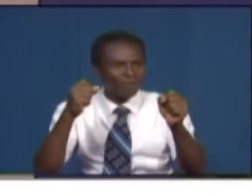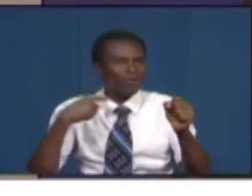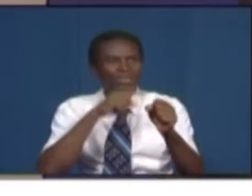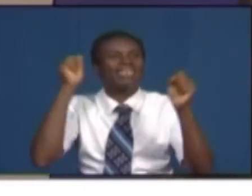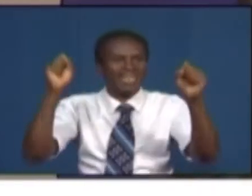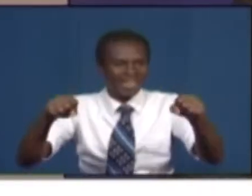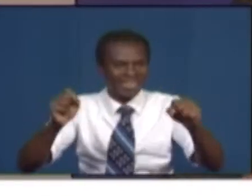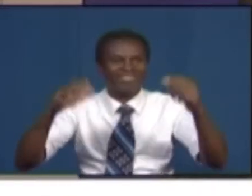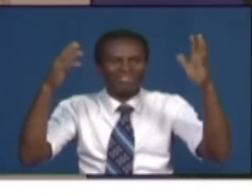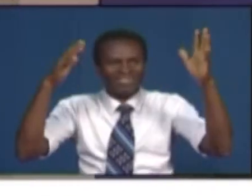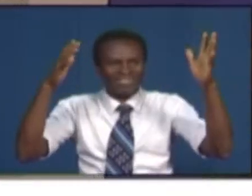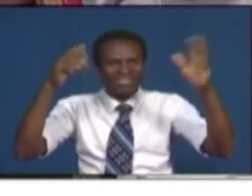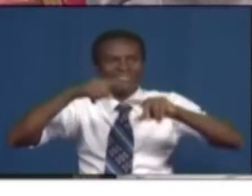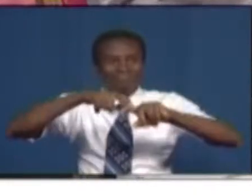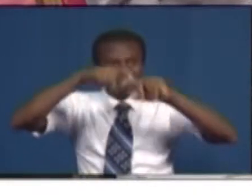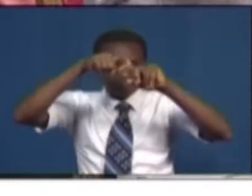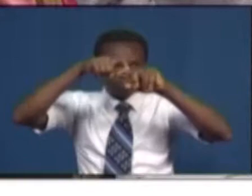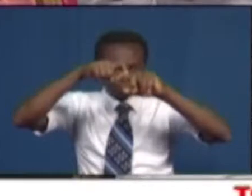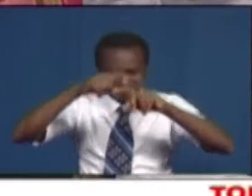we can. Thank you. We'll be right back.